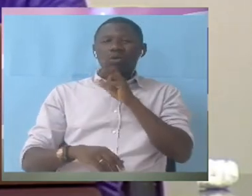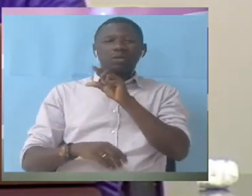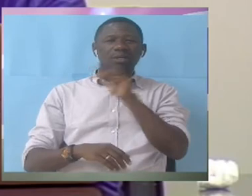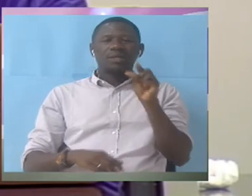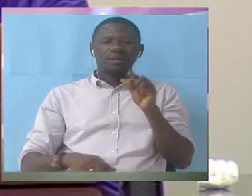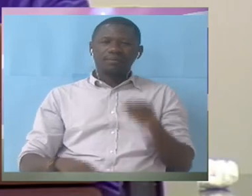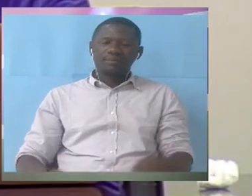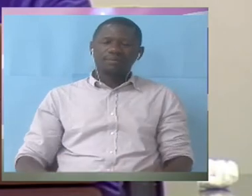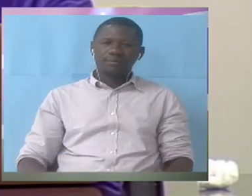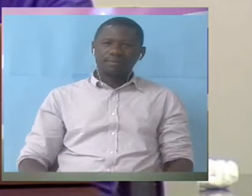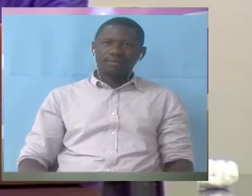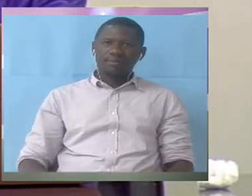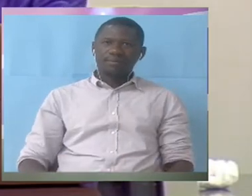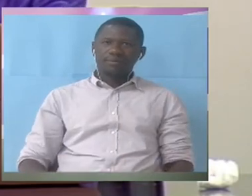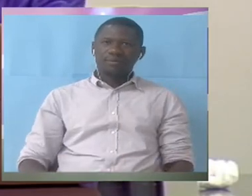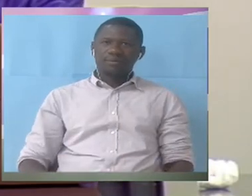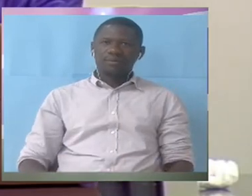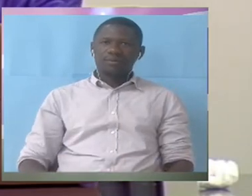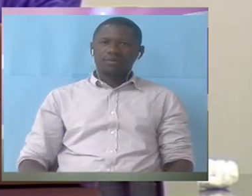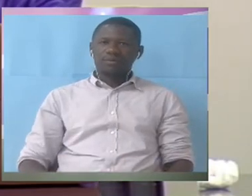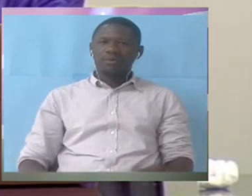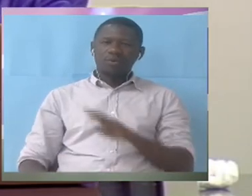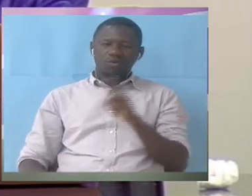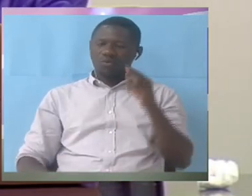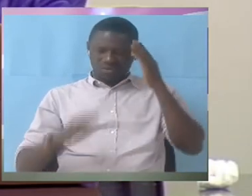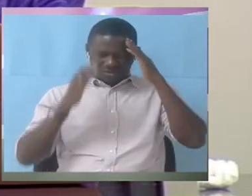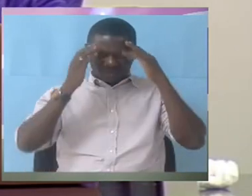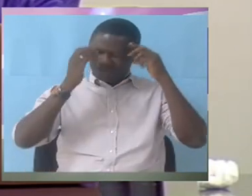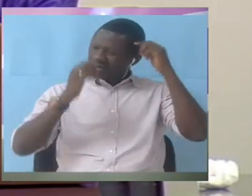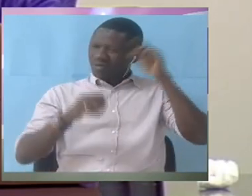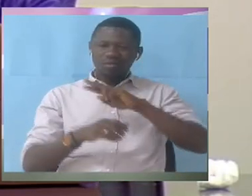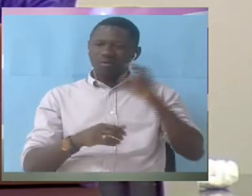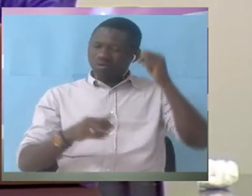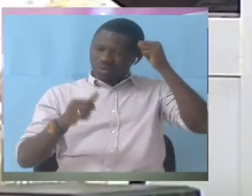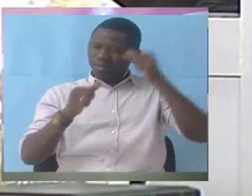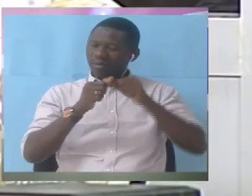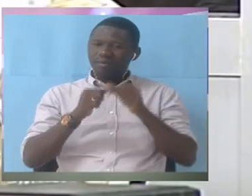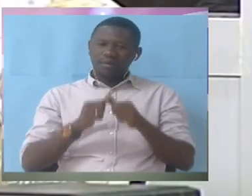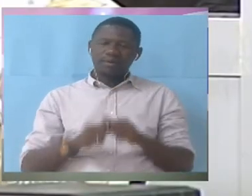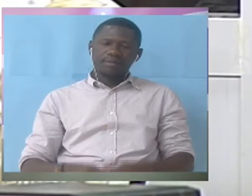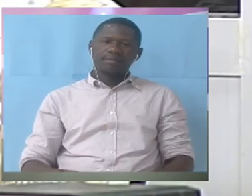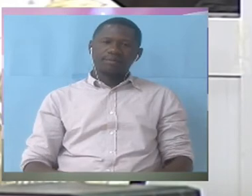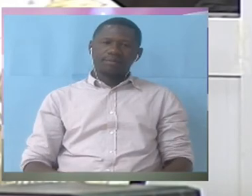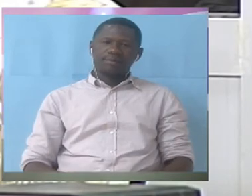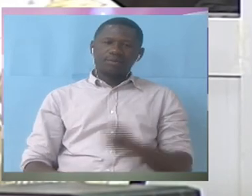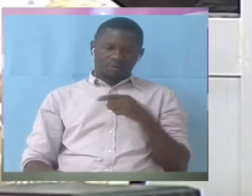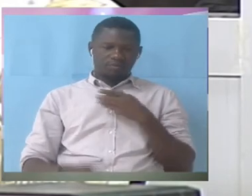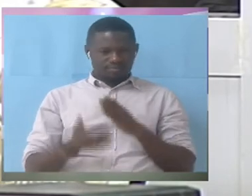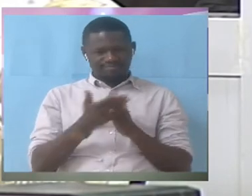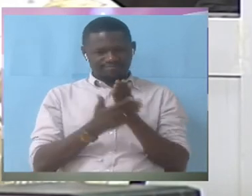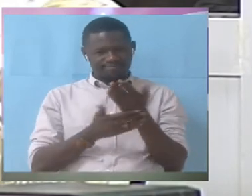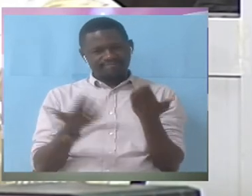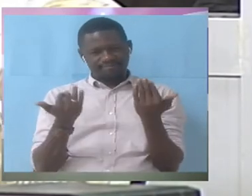No, I can't. Dedet mënu mako wax. You may continue. Mën nga continue.